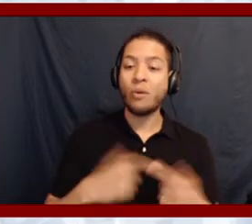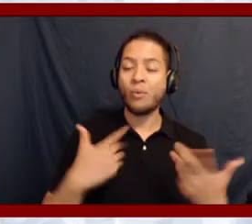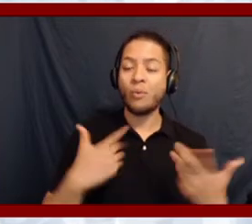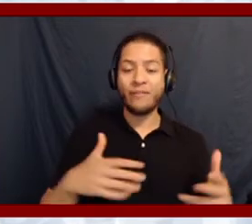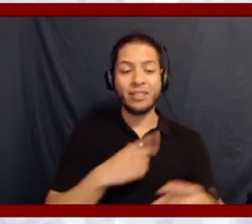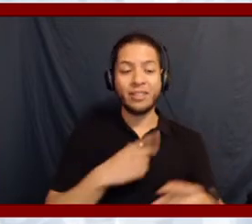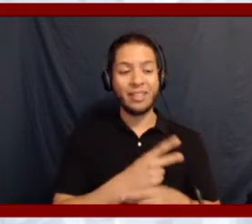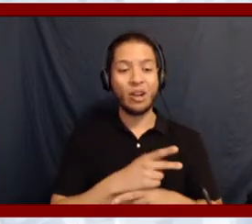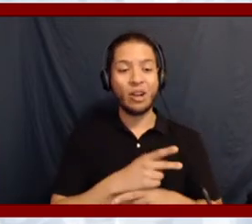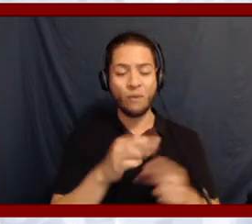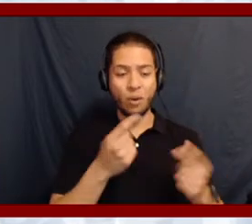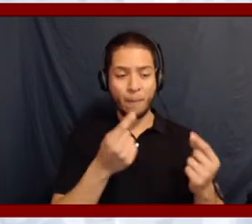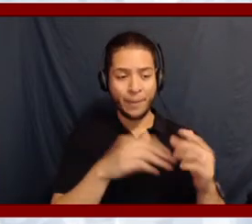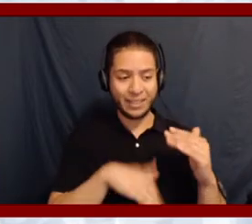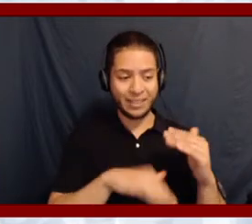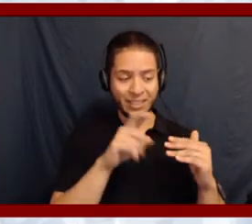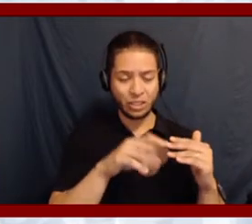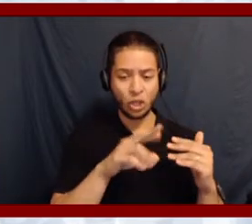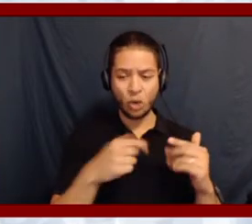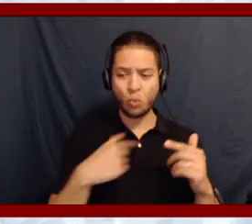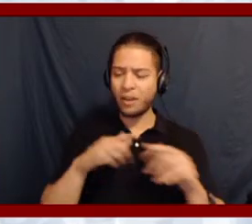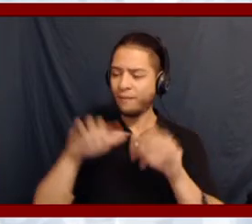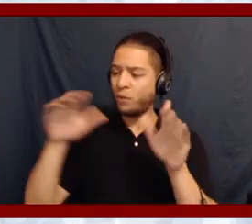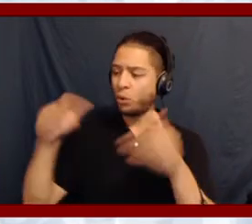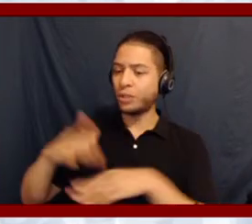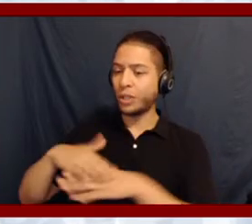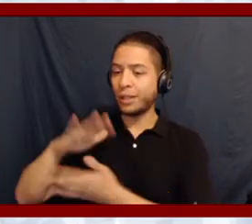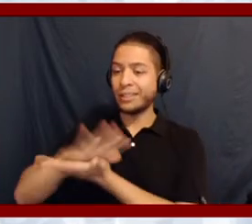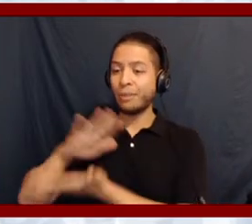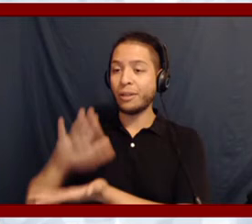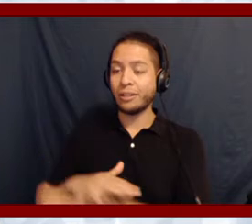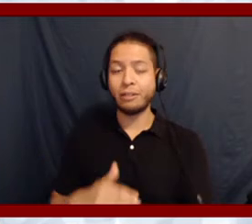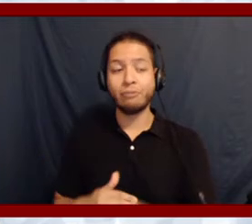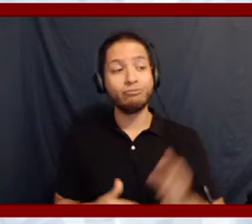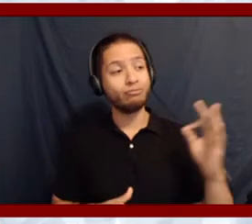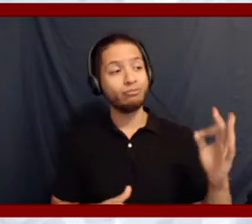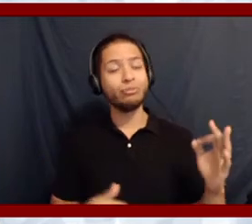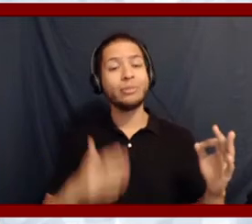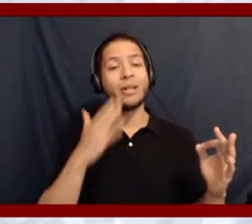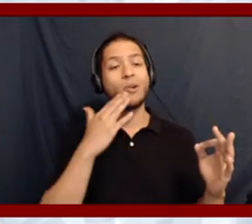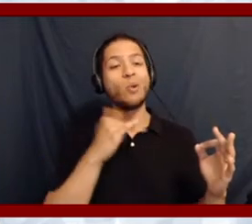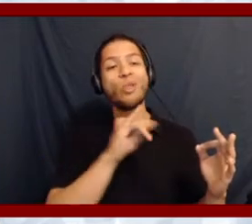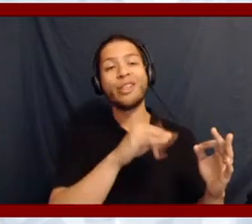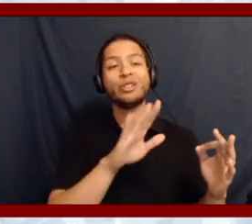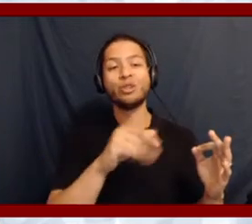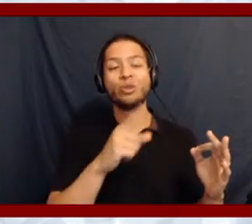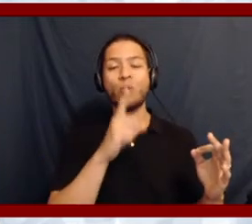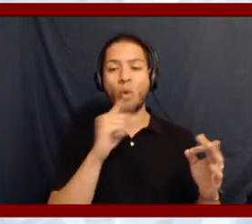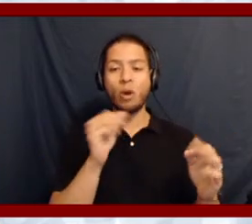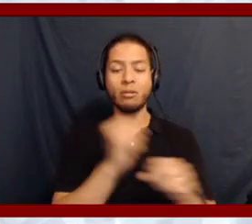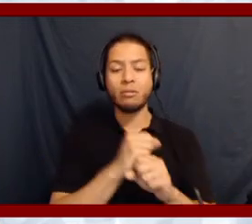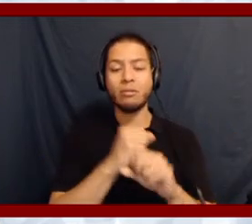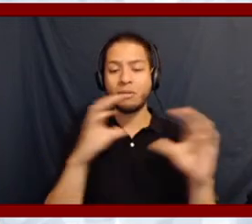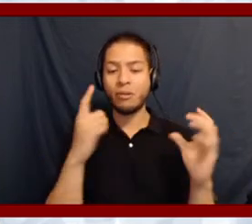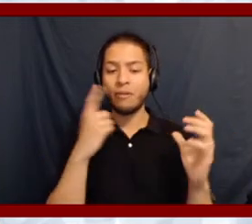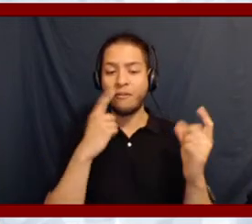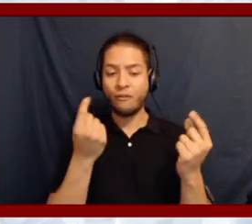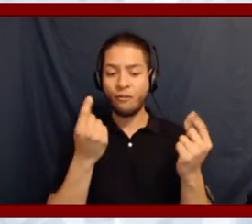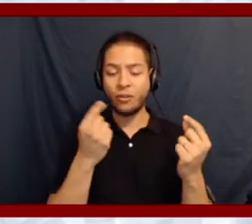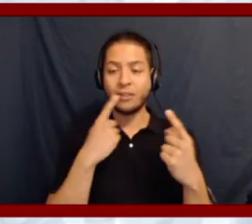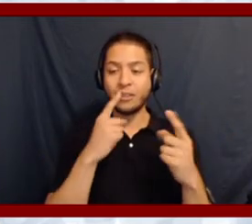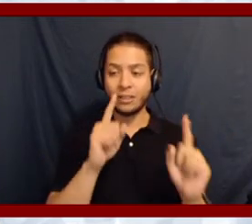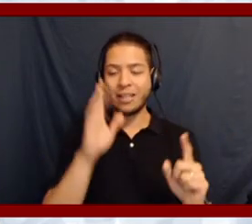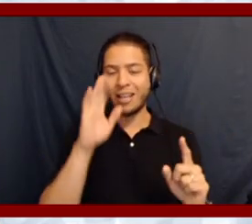acceleration. That's absolutely right. And I know that's part of your roadmap to success that you all have outlined. I was down in Florida last week with your team,